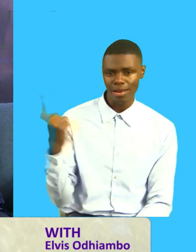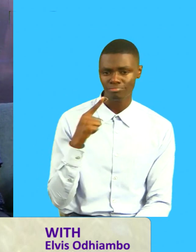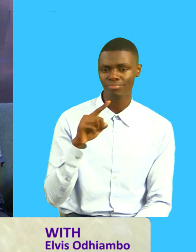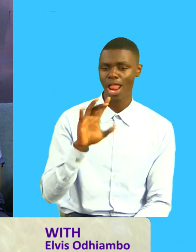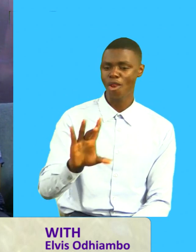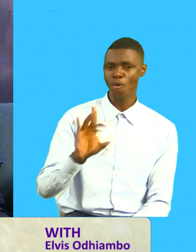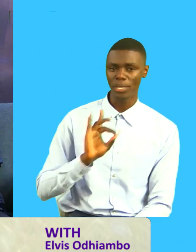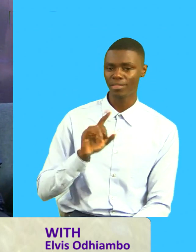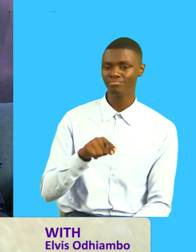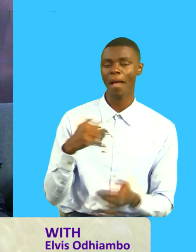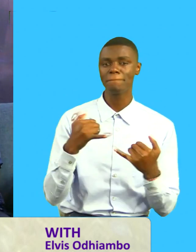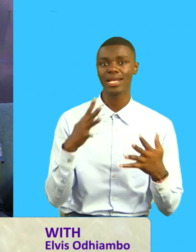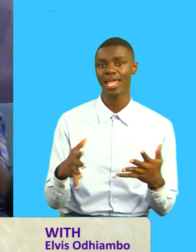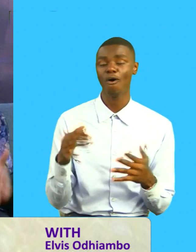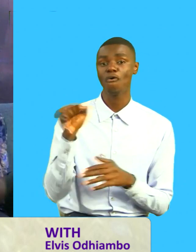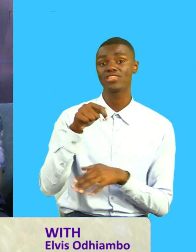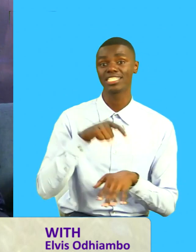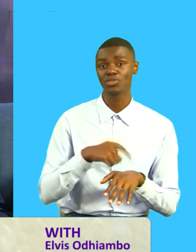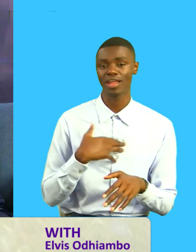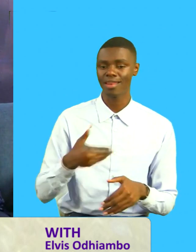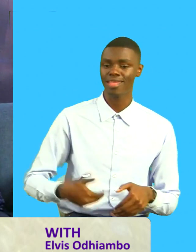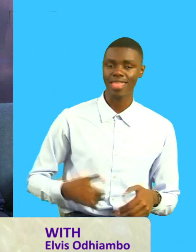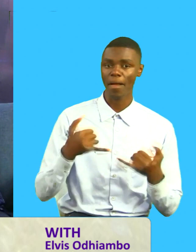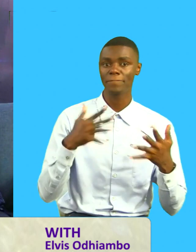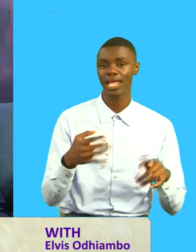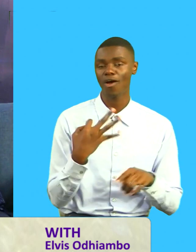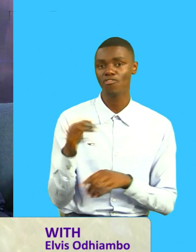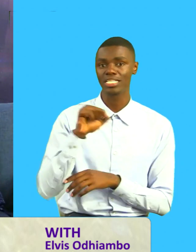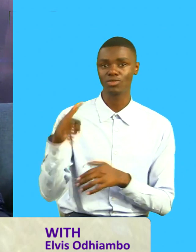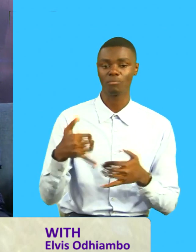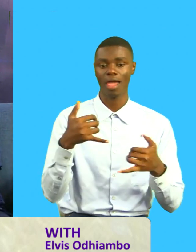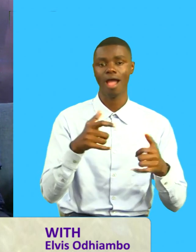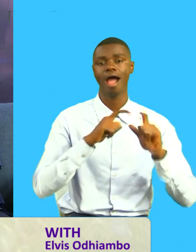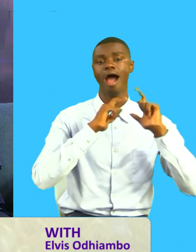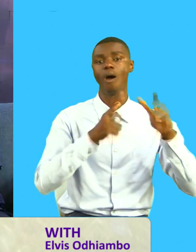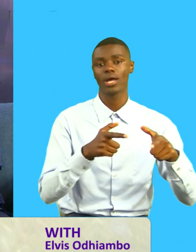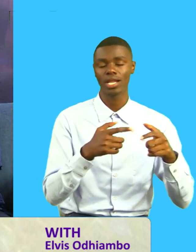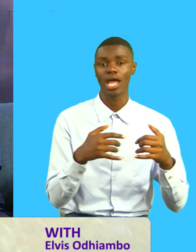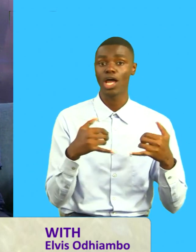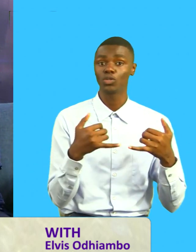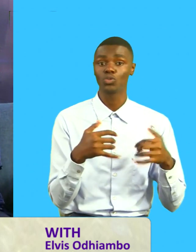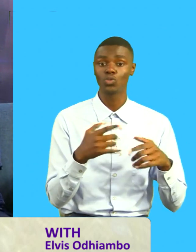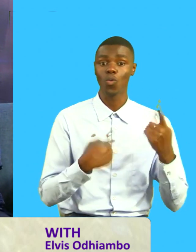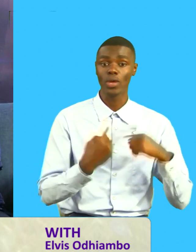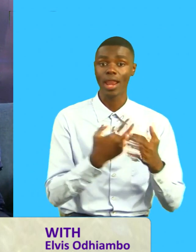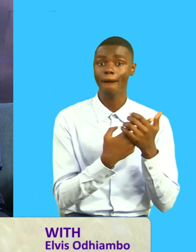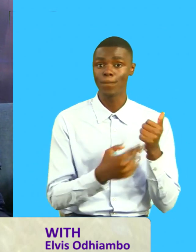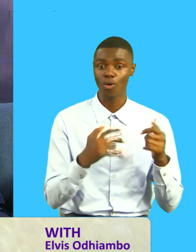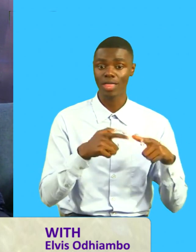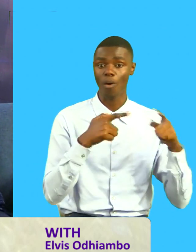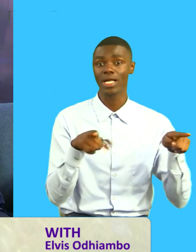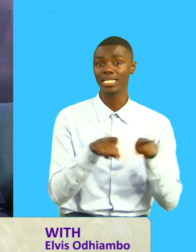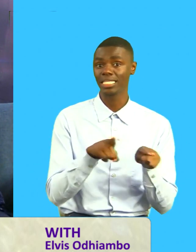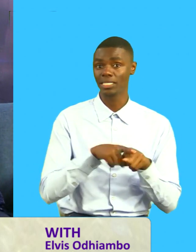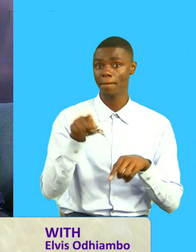nominated as the player of the season and the young player of the season award, the only player to win both awards in a single season. But then